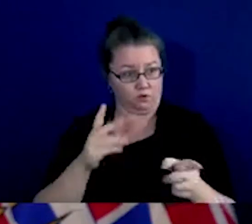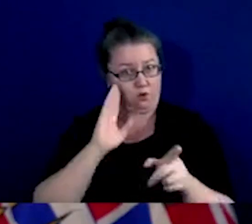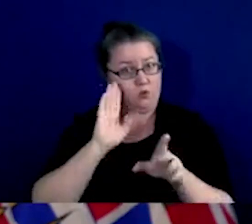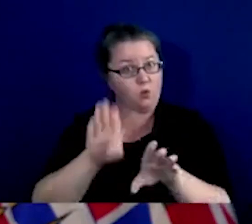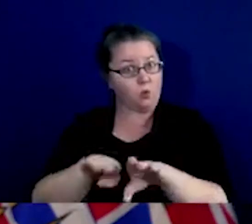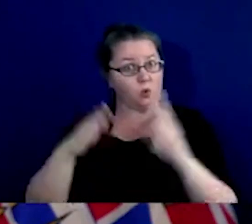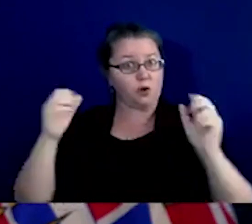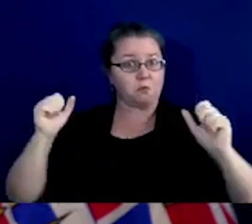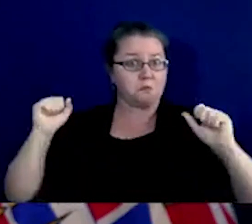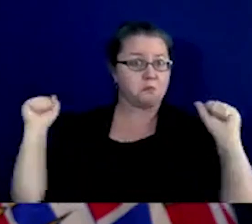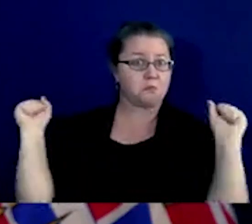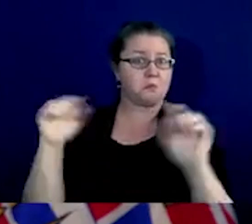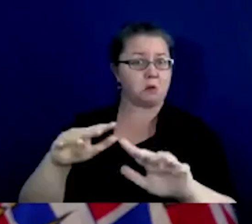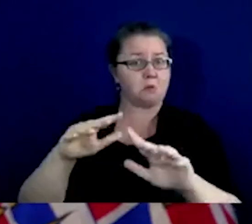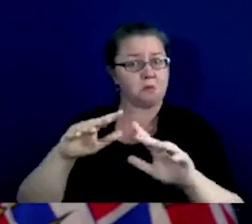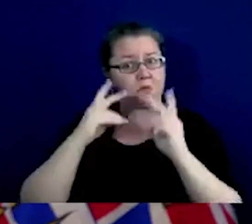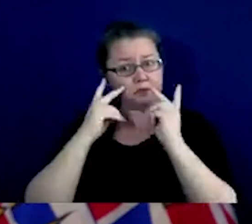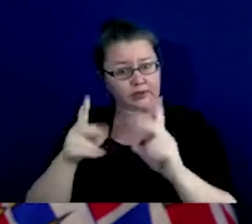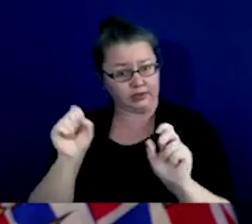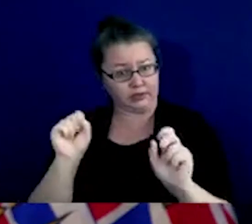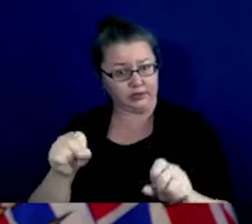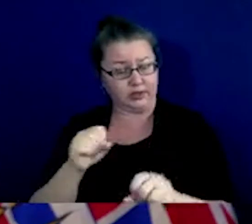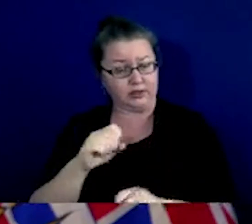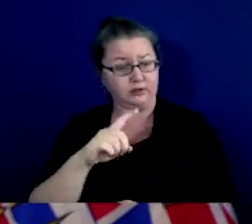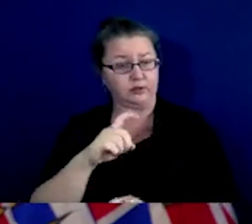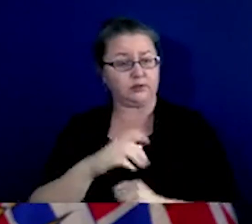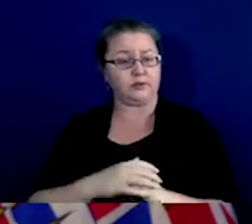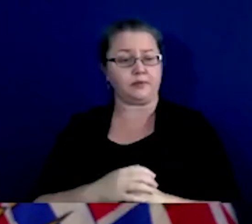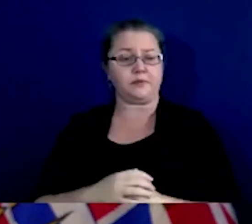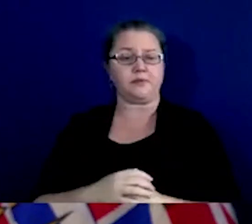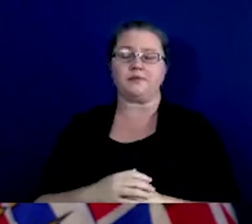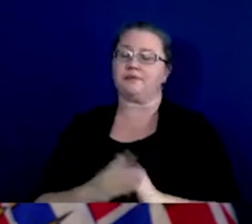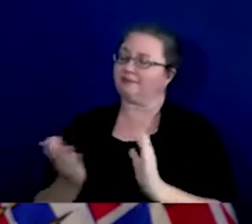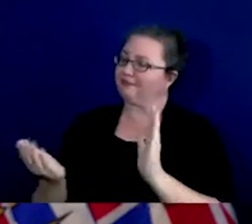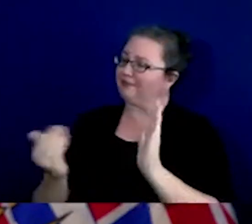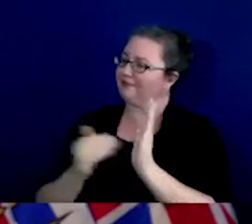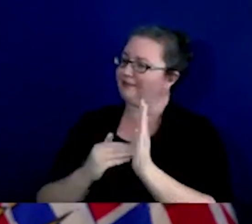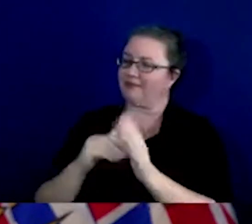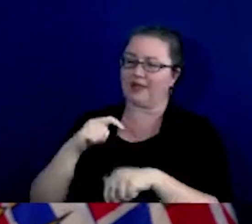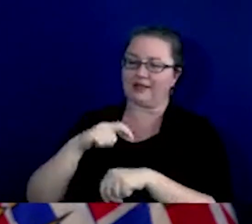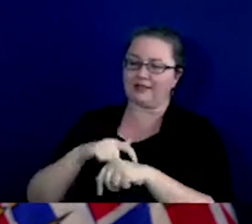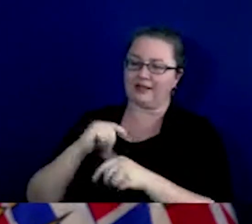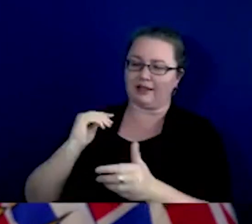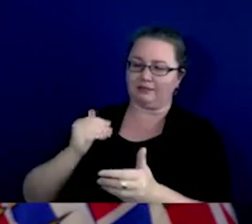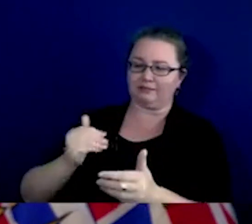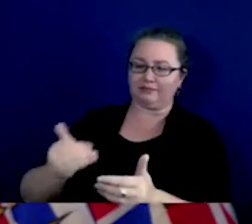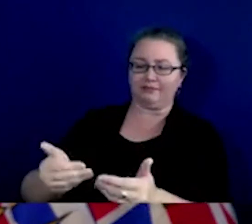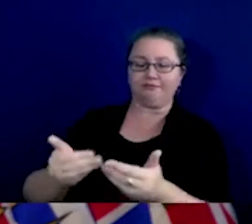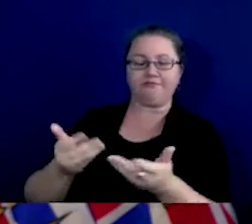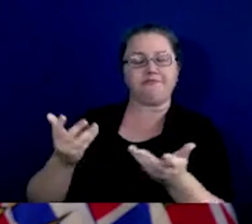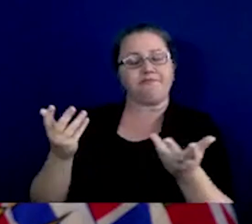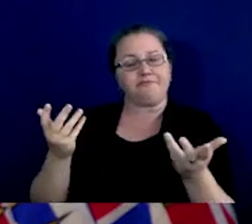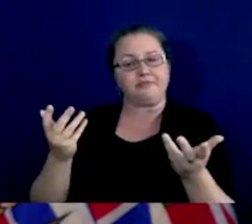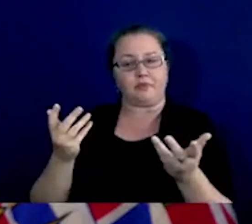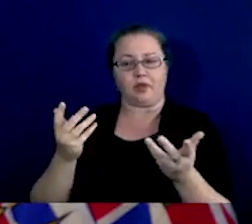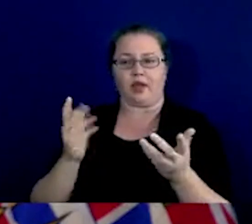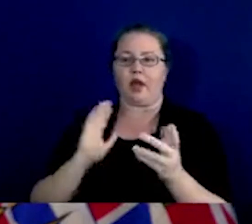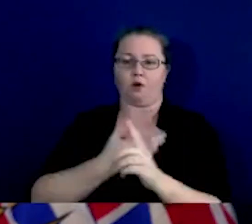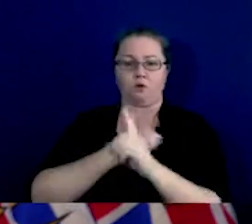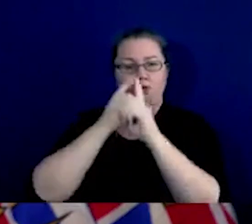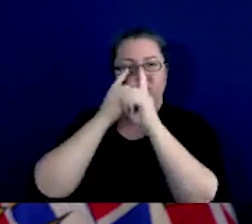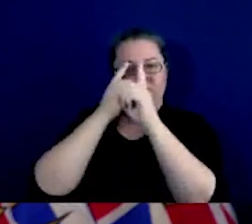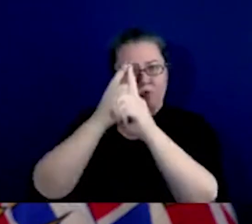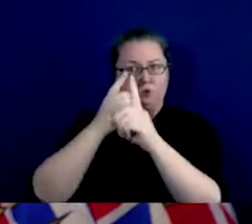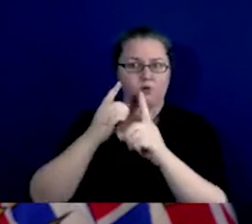place, and I can't really say more than that other than each facility is working on this.